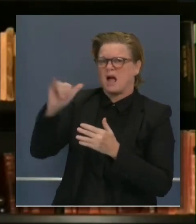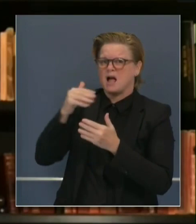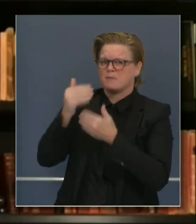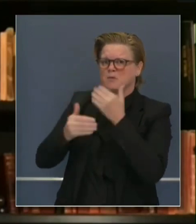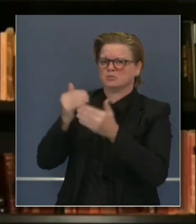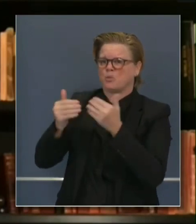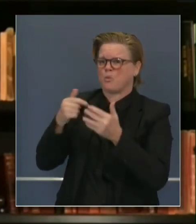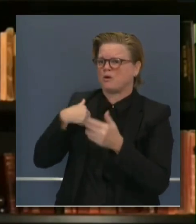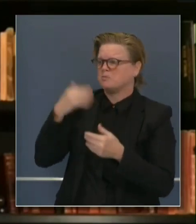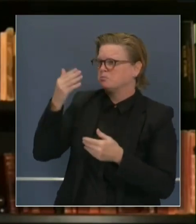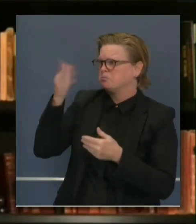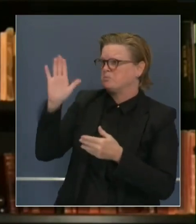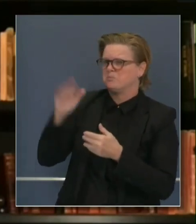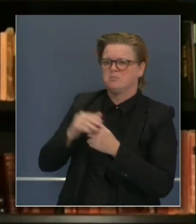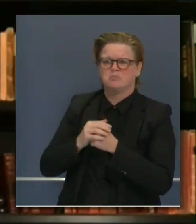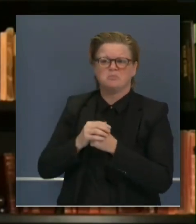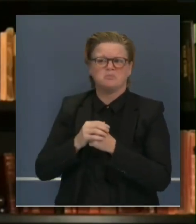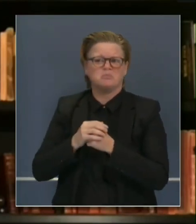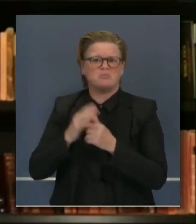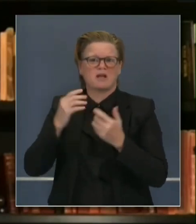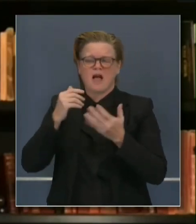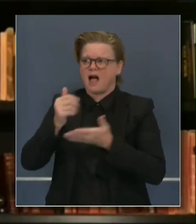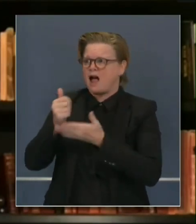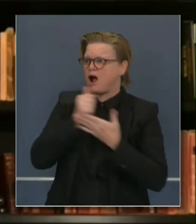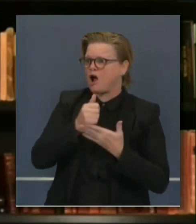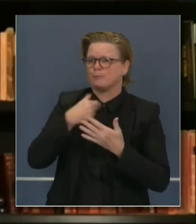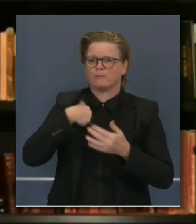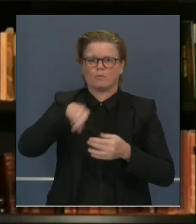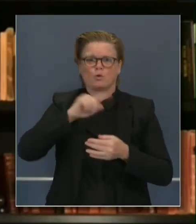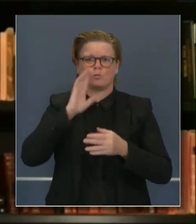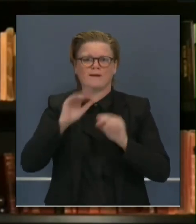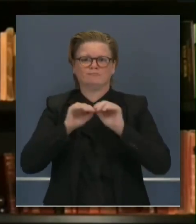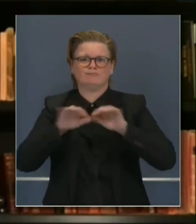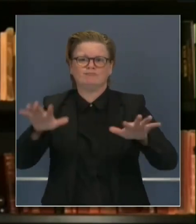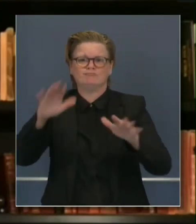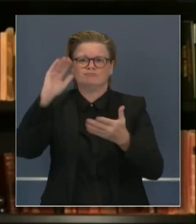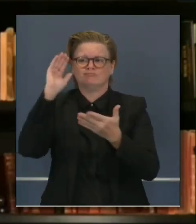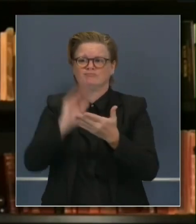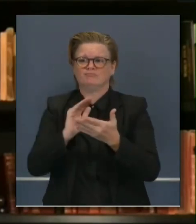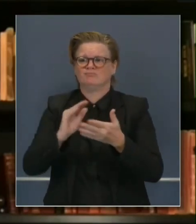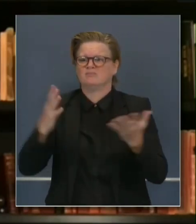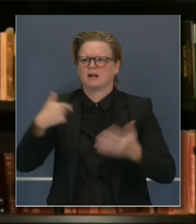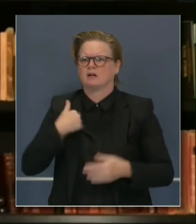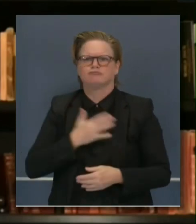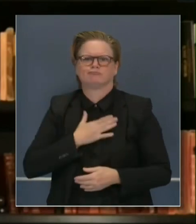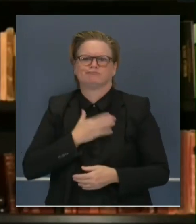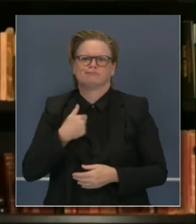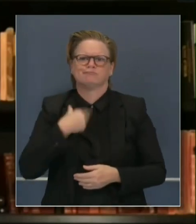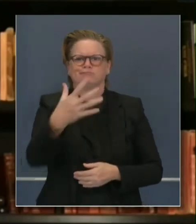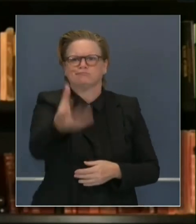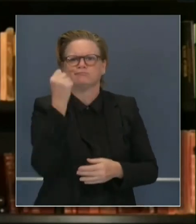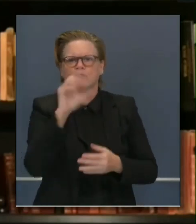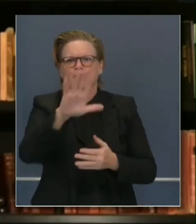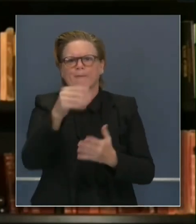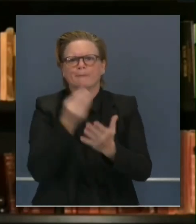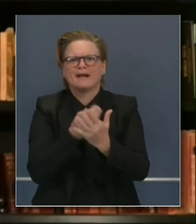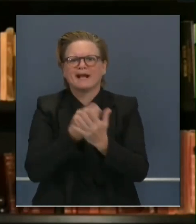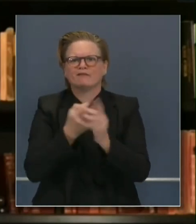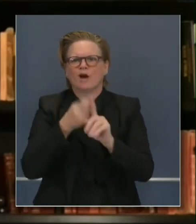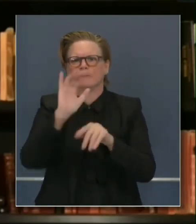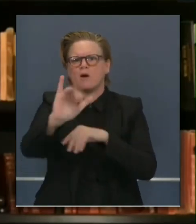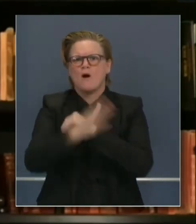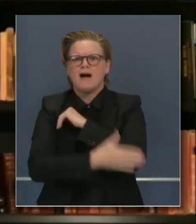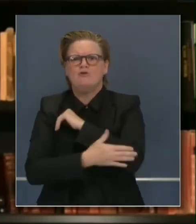mitigation and the reduction of the spread of this disease, we're happy to redirect those dollars to counties that feel